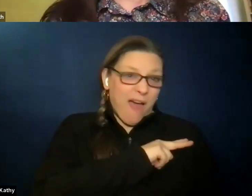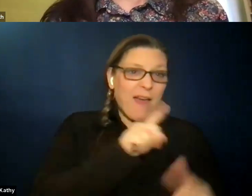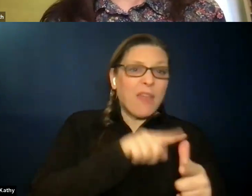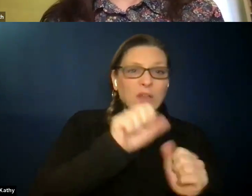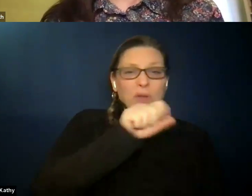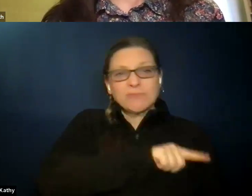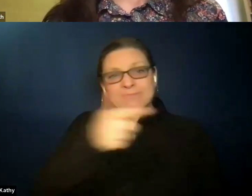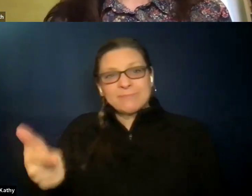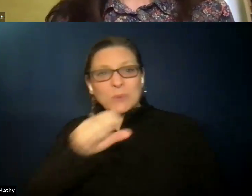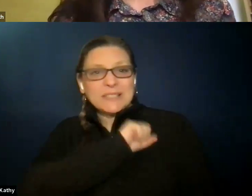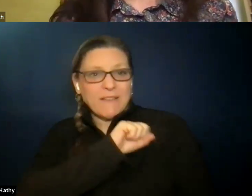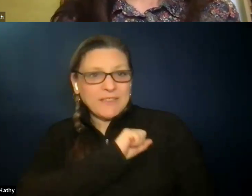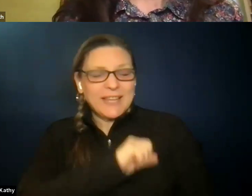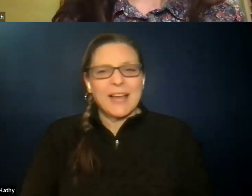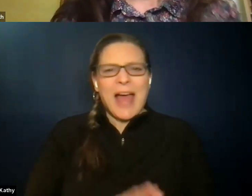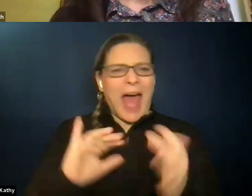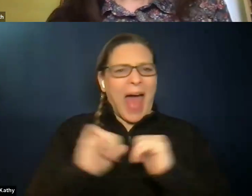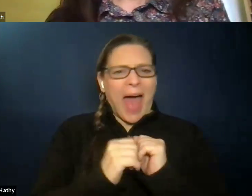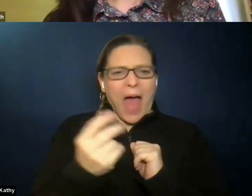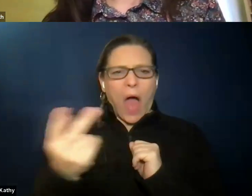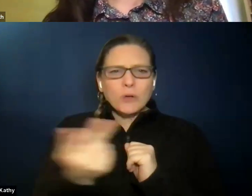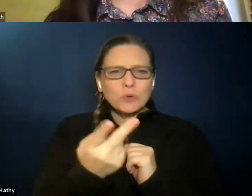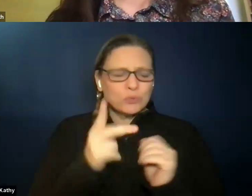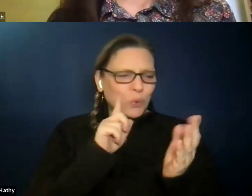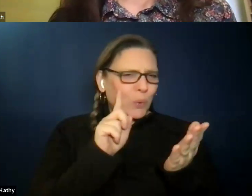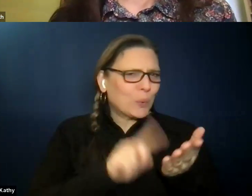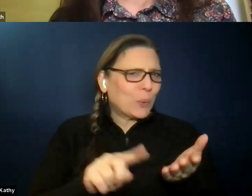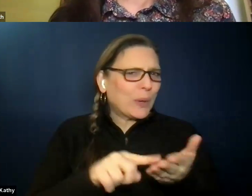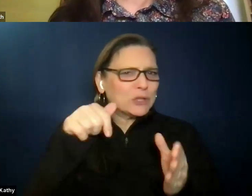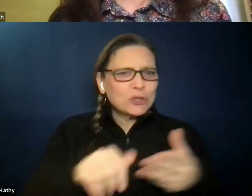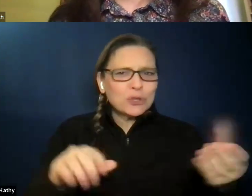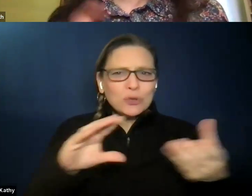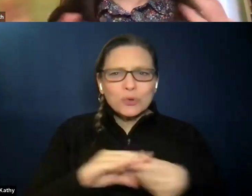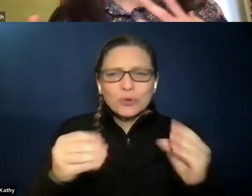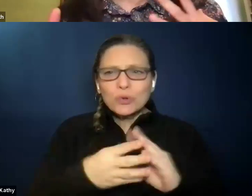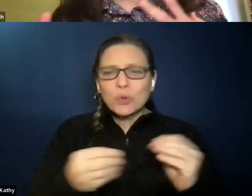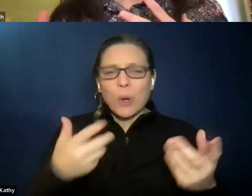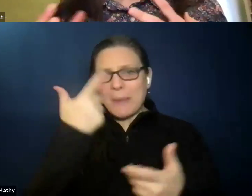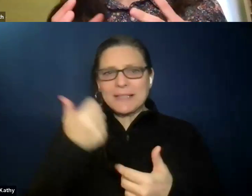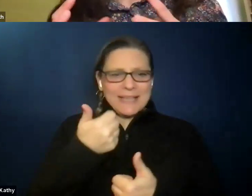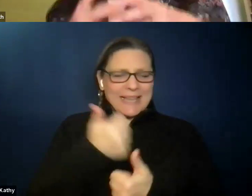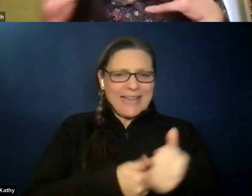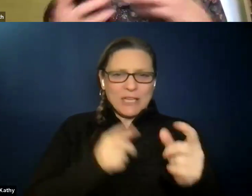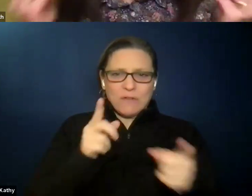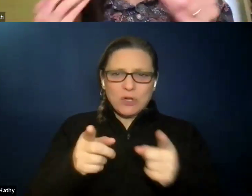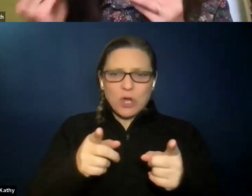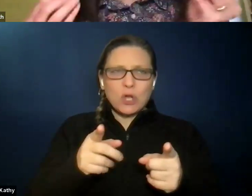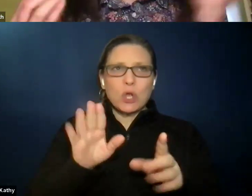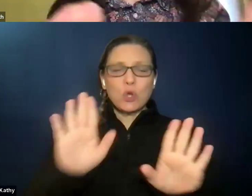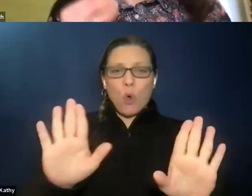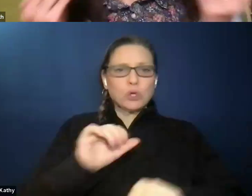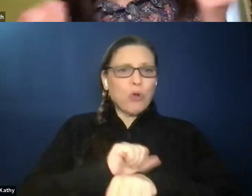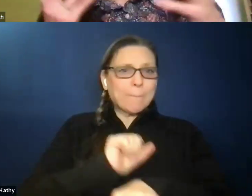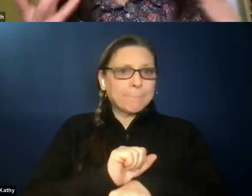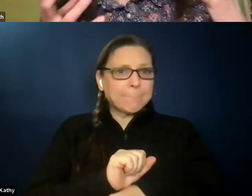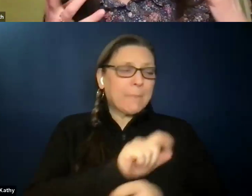over to Safiya. But how did you go about researching this story? Each of you each of your jobs basically